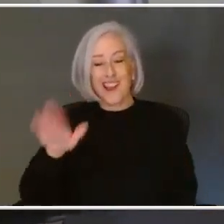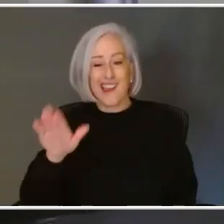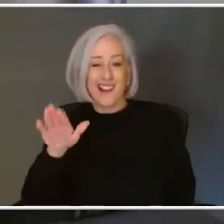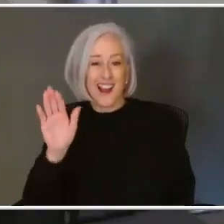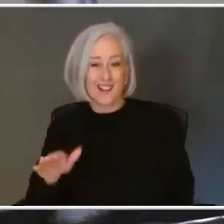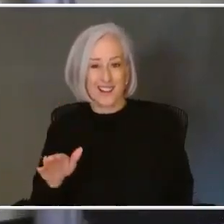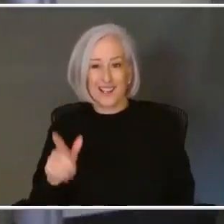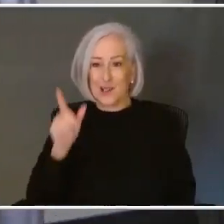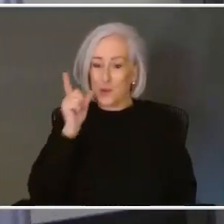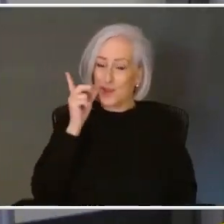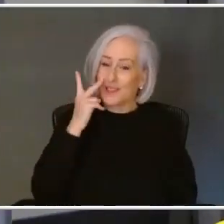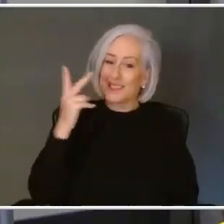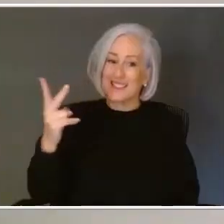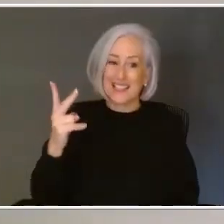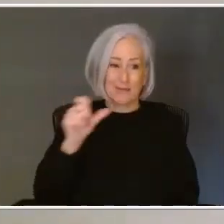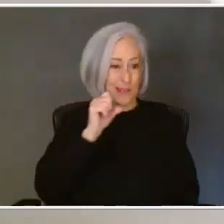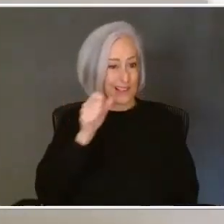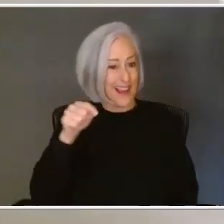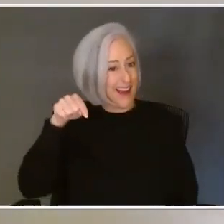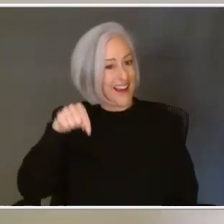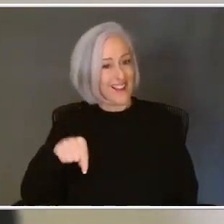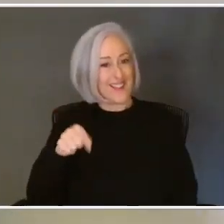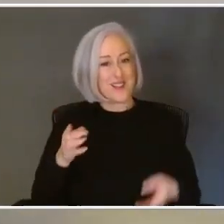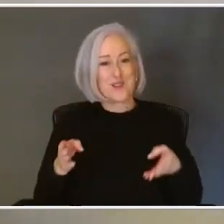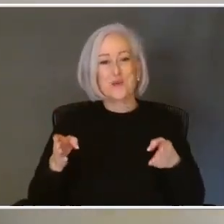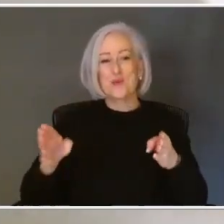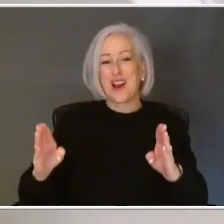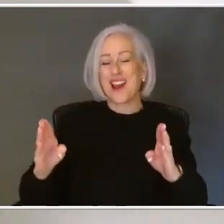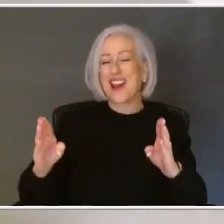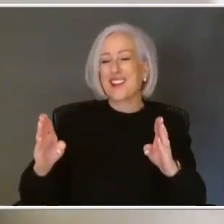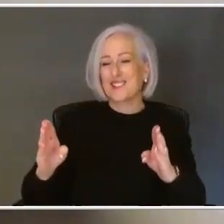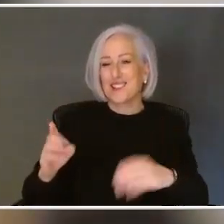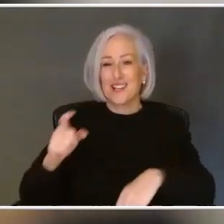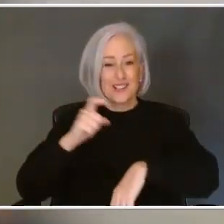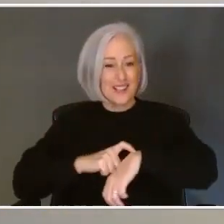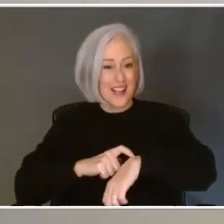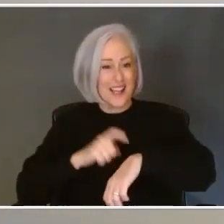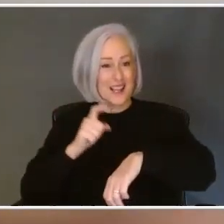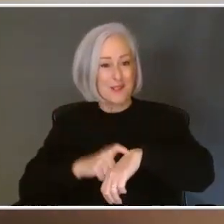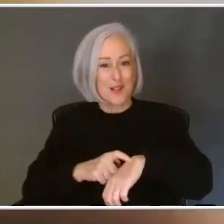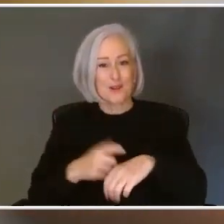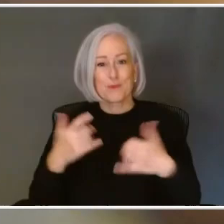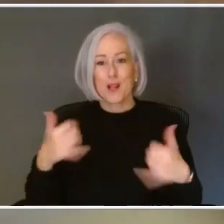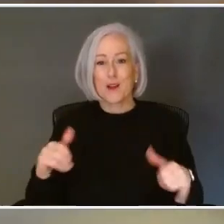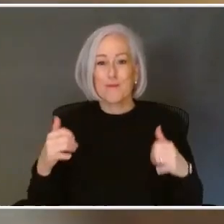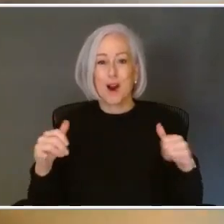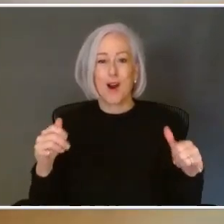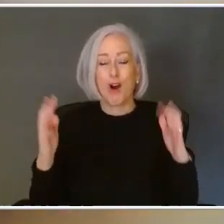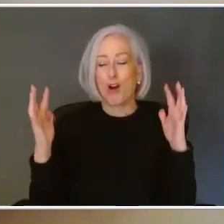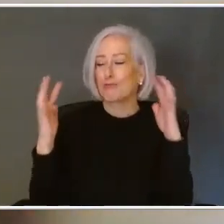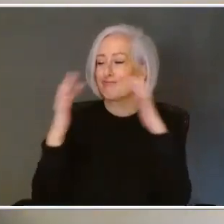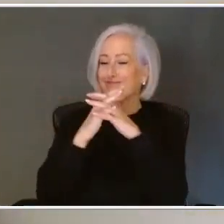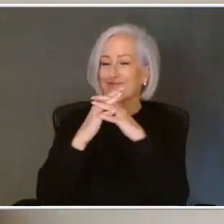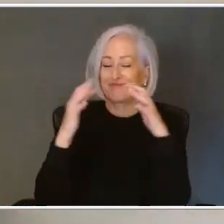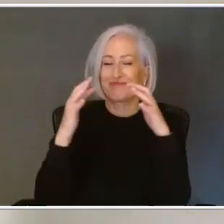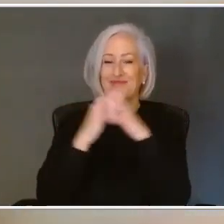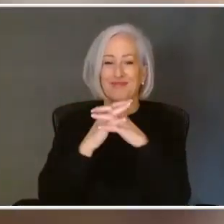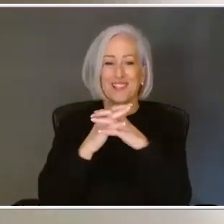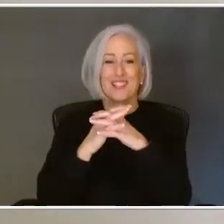ya, and I'm not in this place. Time to play some football, eat